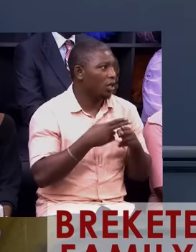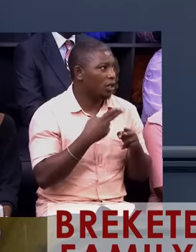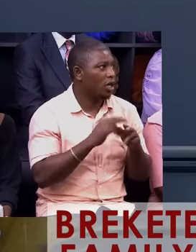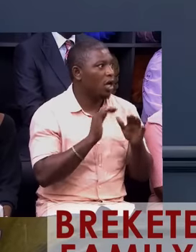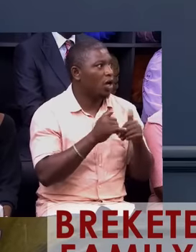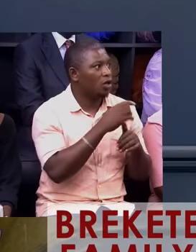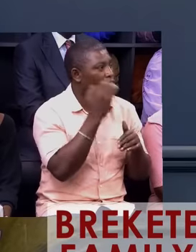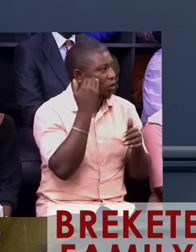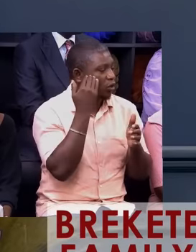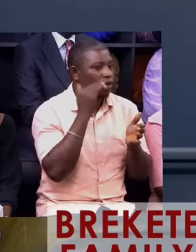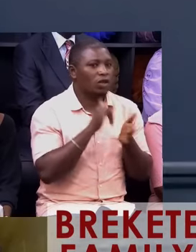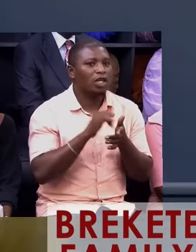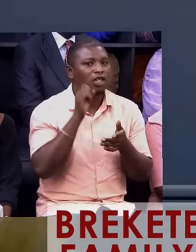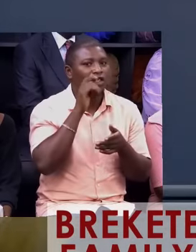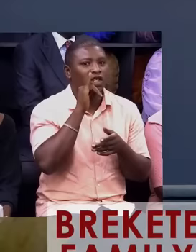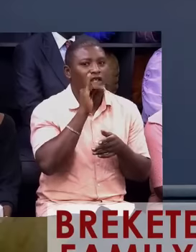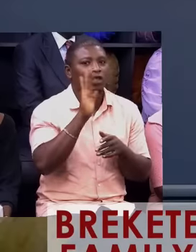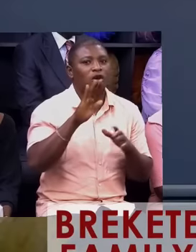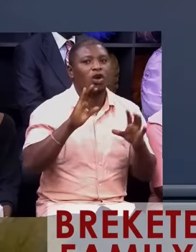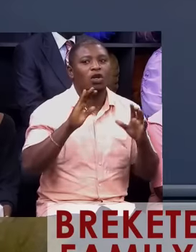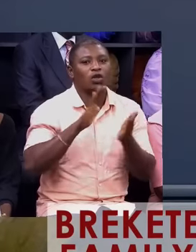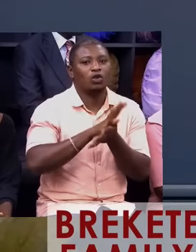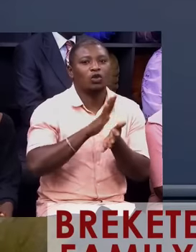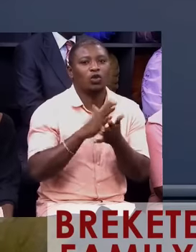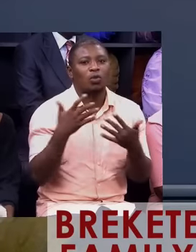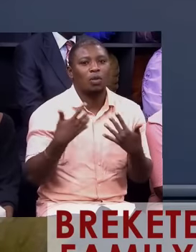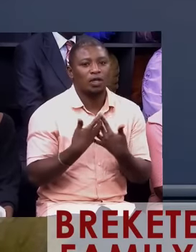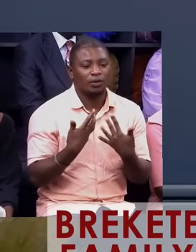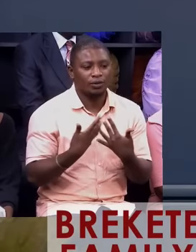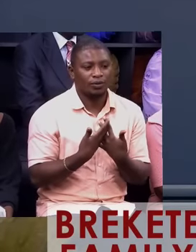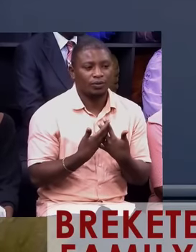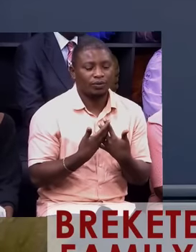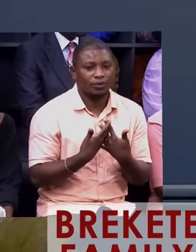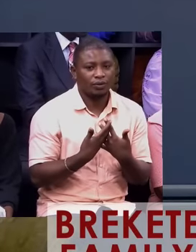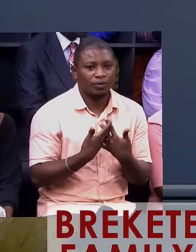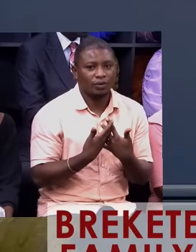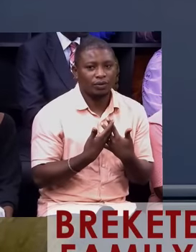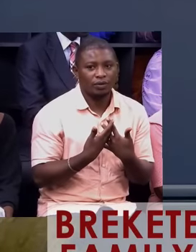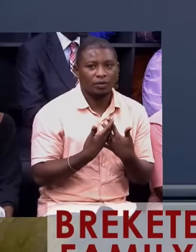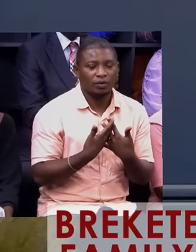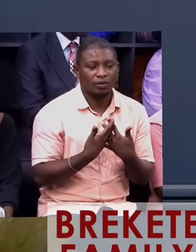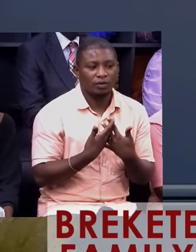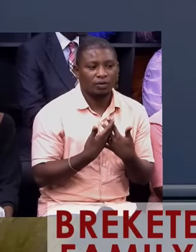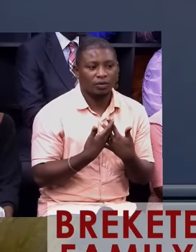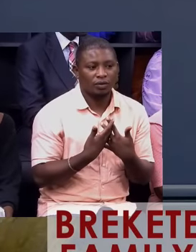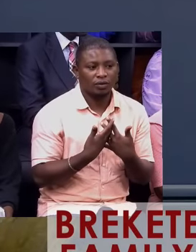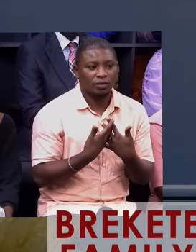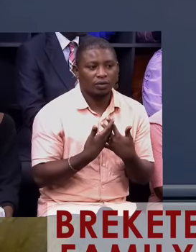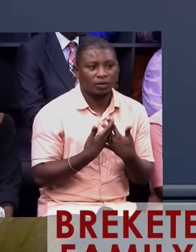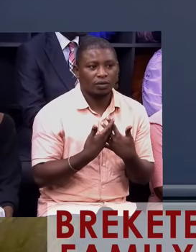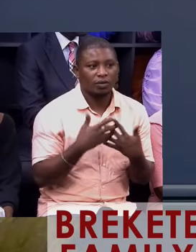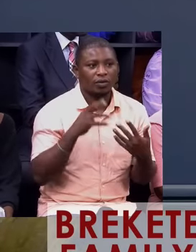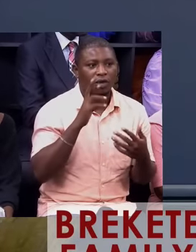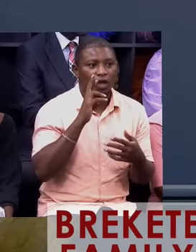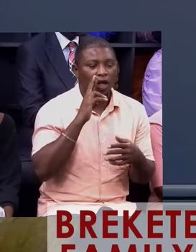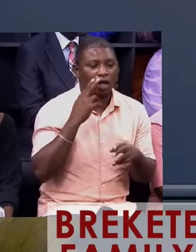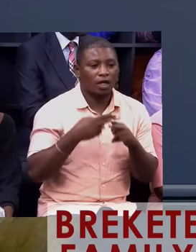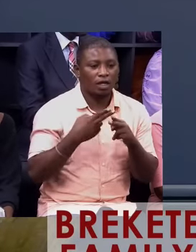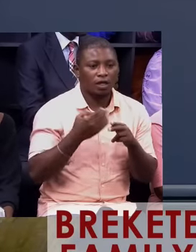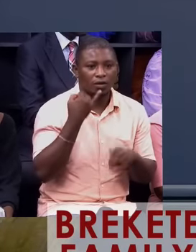take no your uh schoolmate yeah her name is